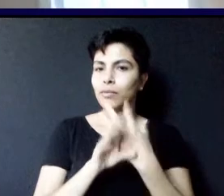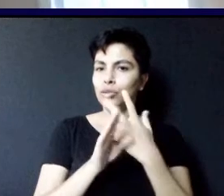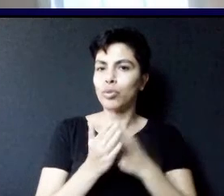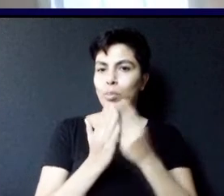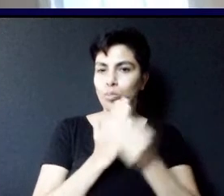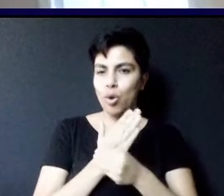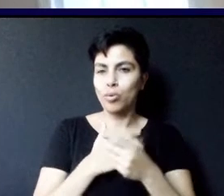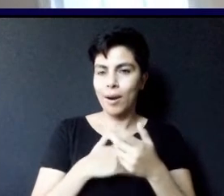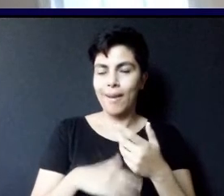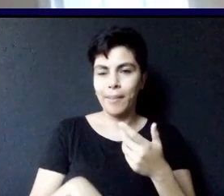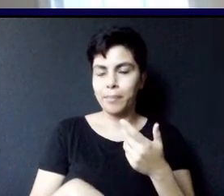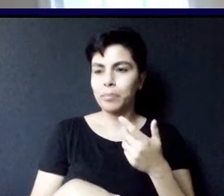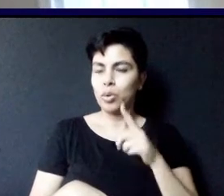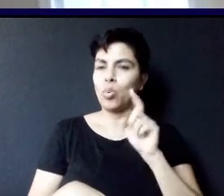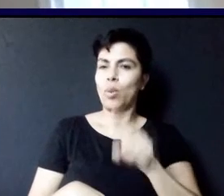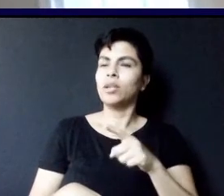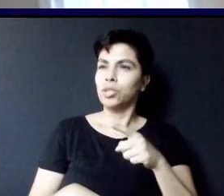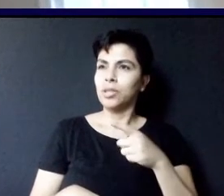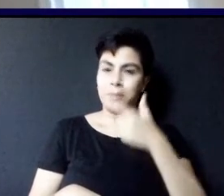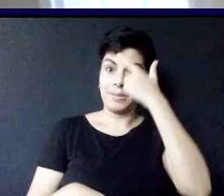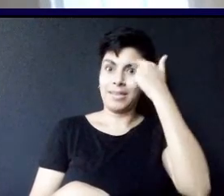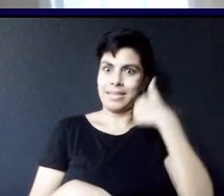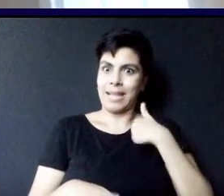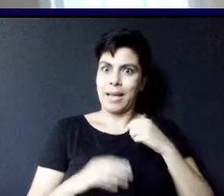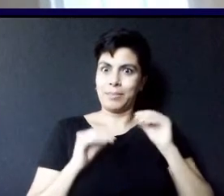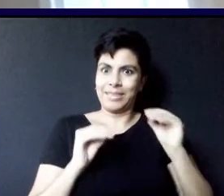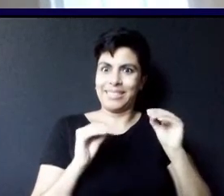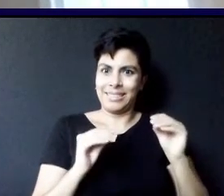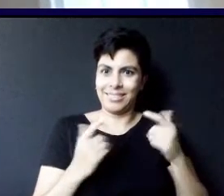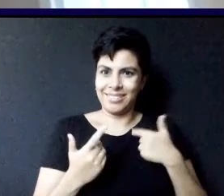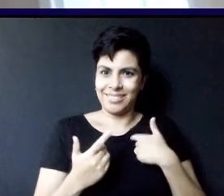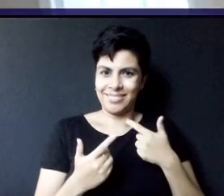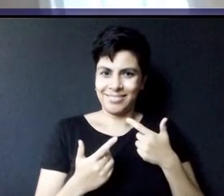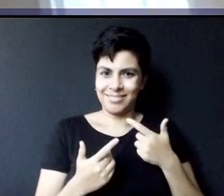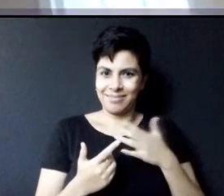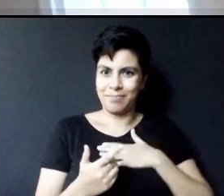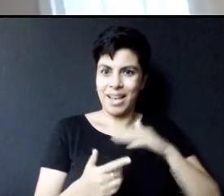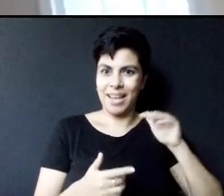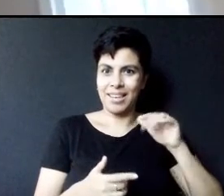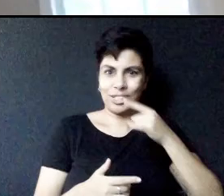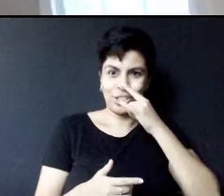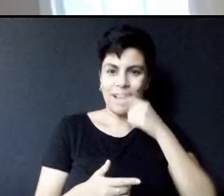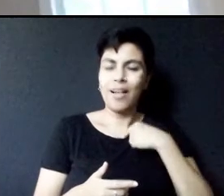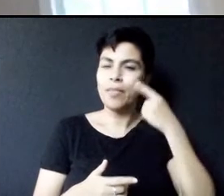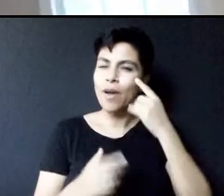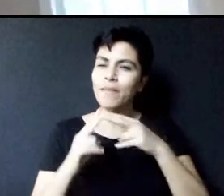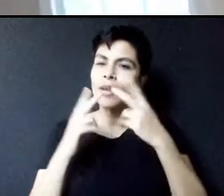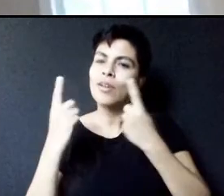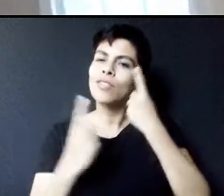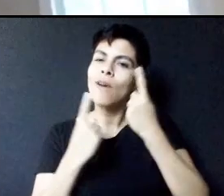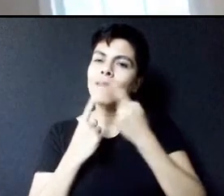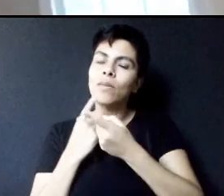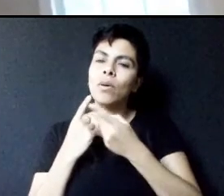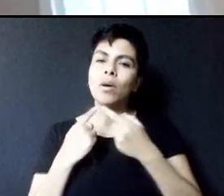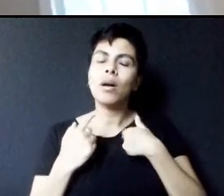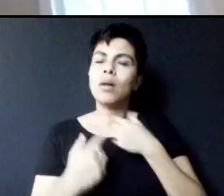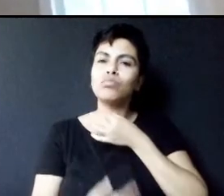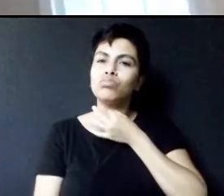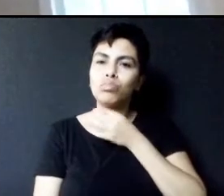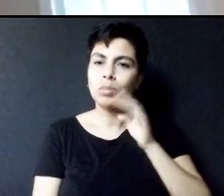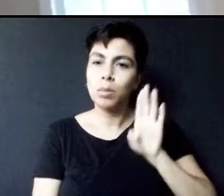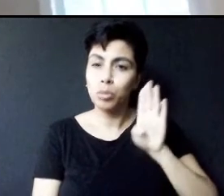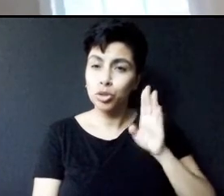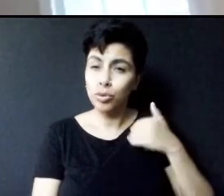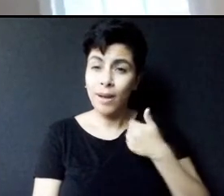virtual programming as a parent who's also doing virtual instruction with my child right now was so thoughtful. Does